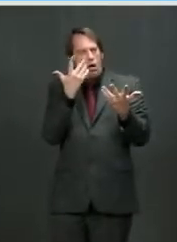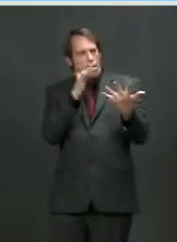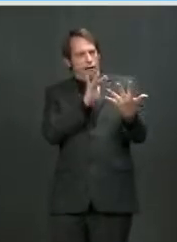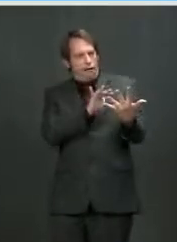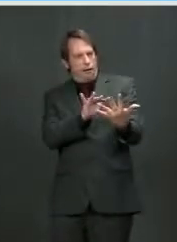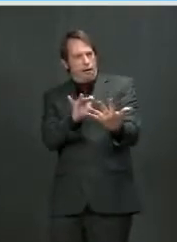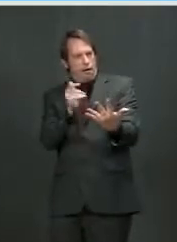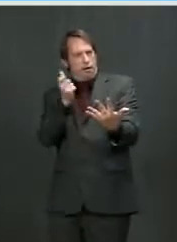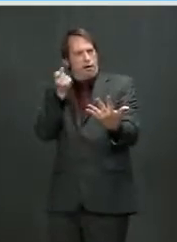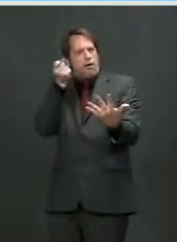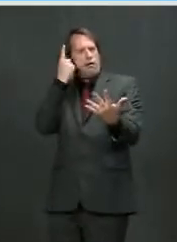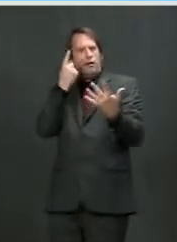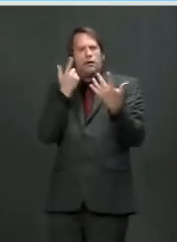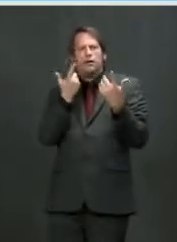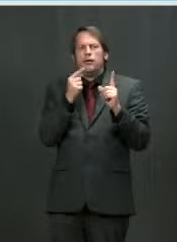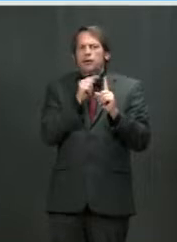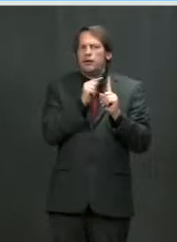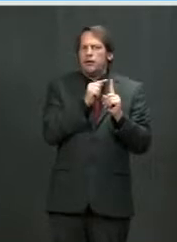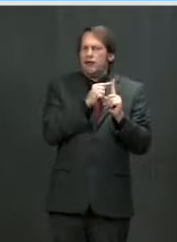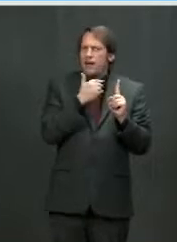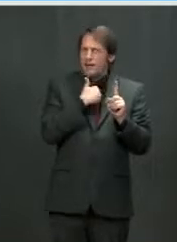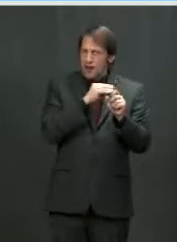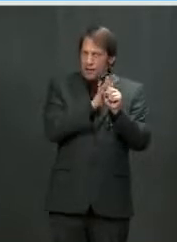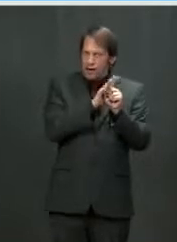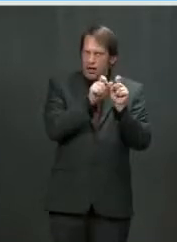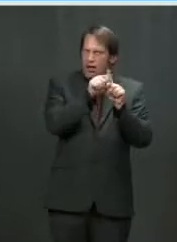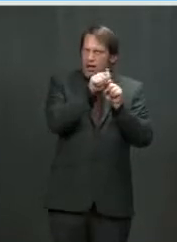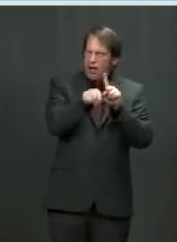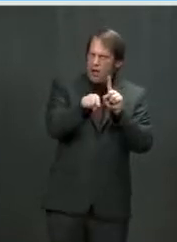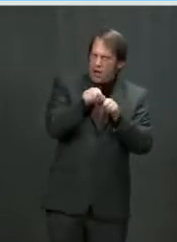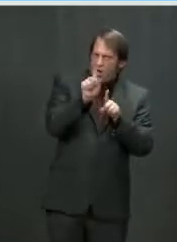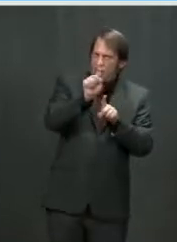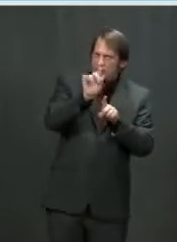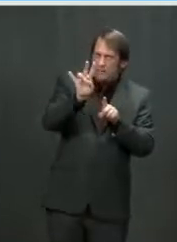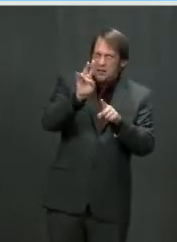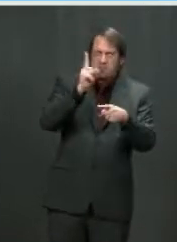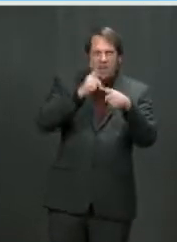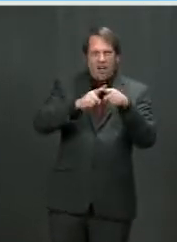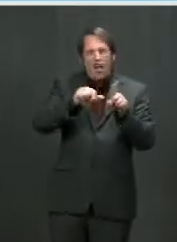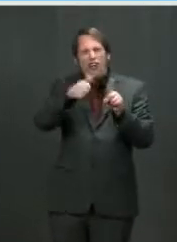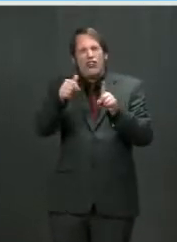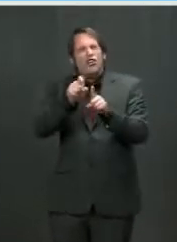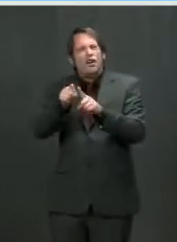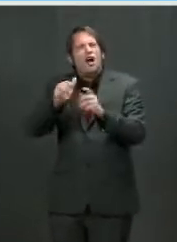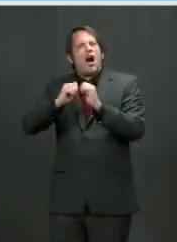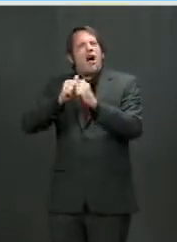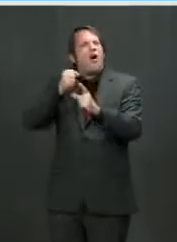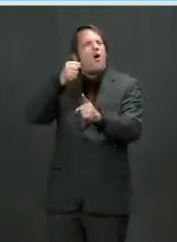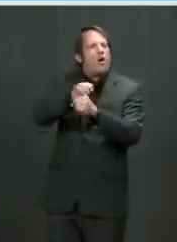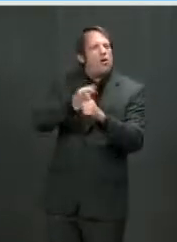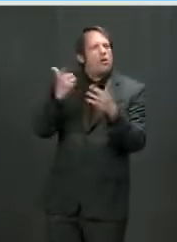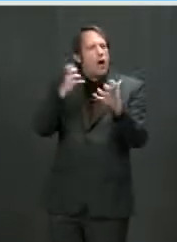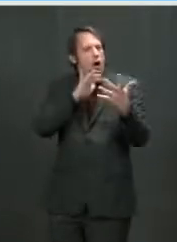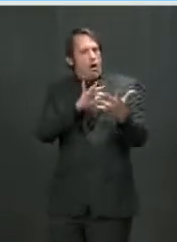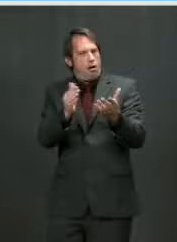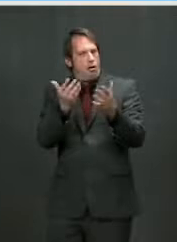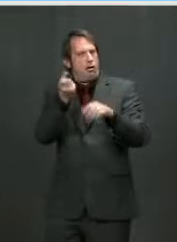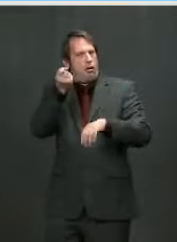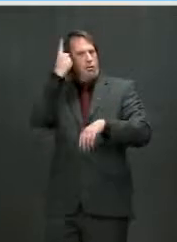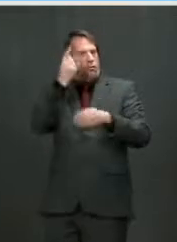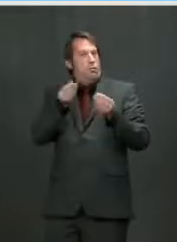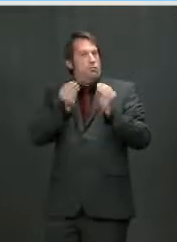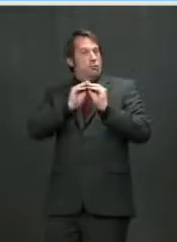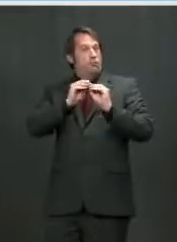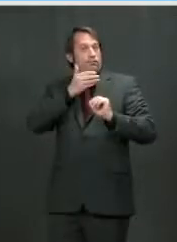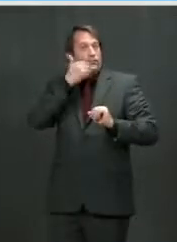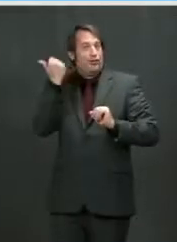and variants. And we're working with the state to try and encourage that areas that have increased amount of outbreaks that we can really